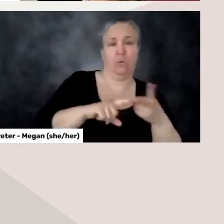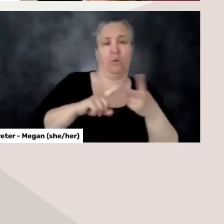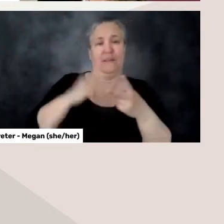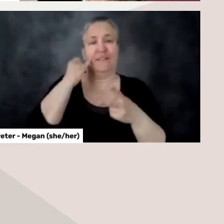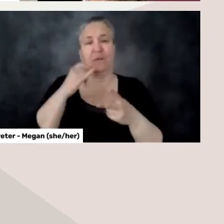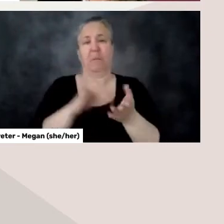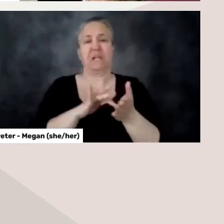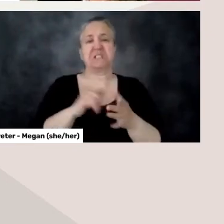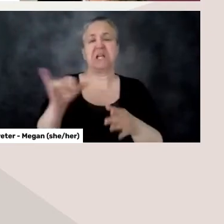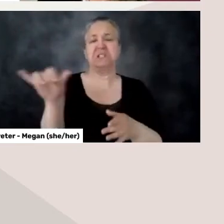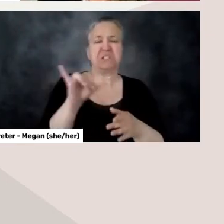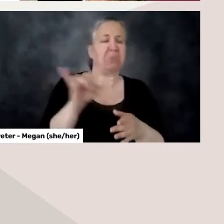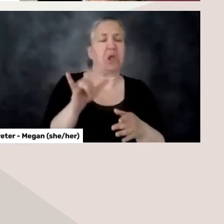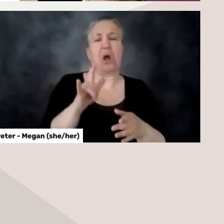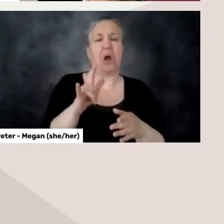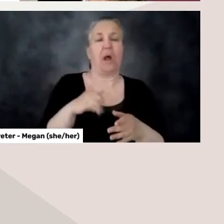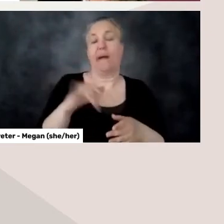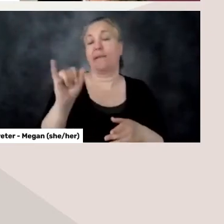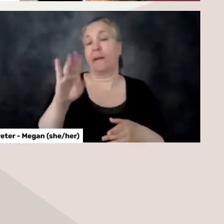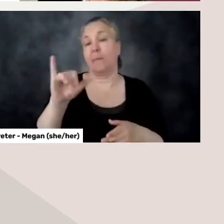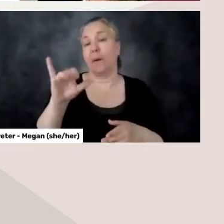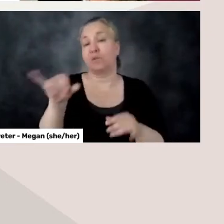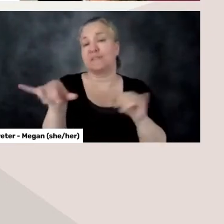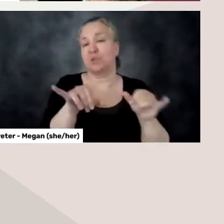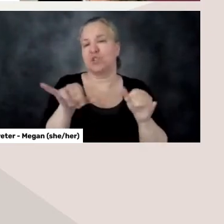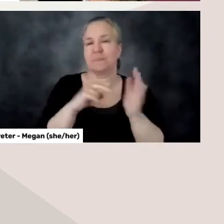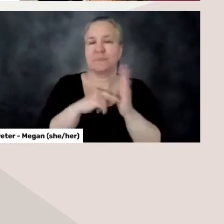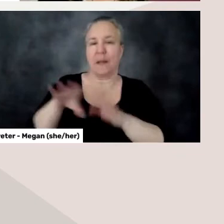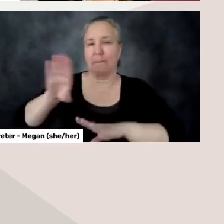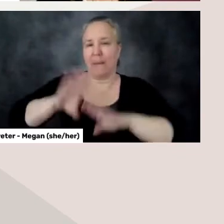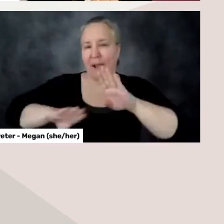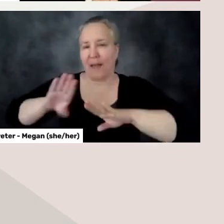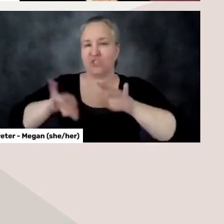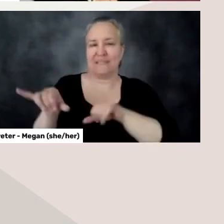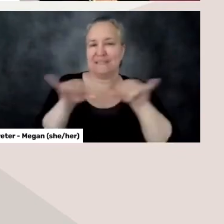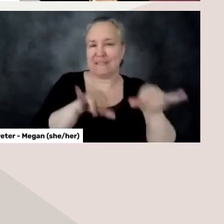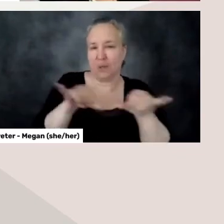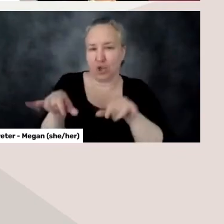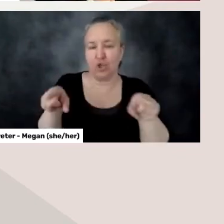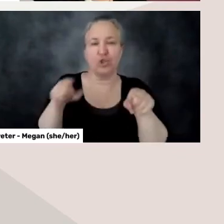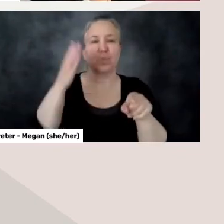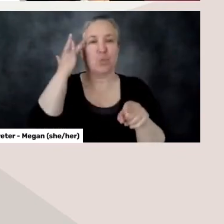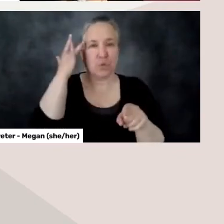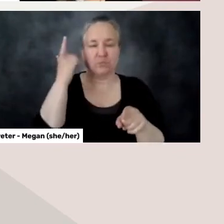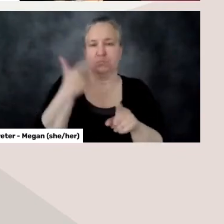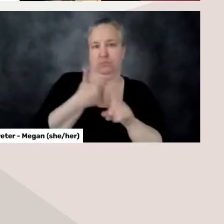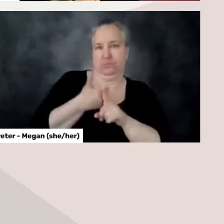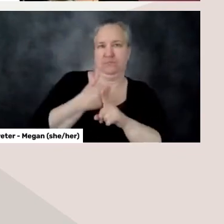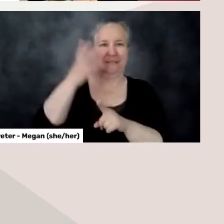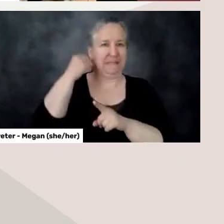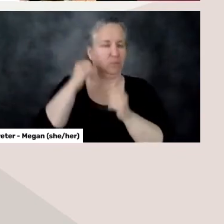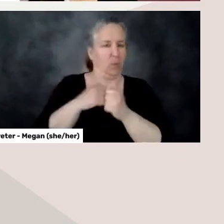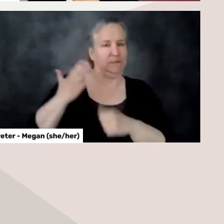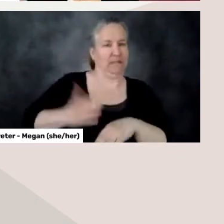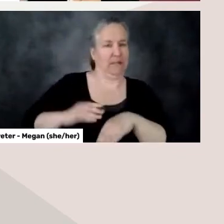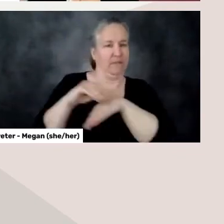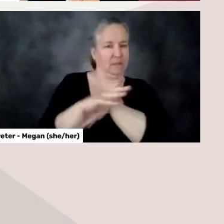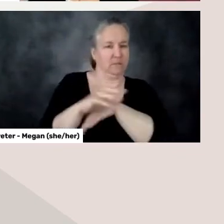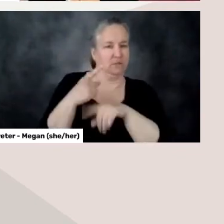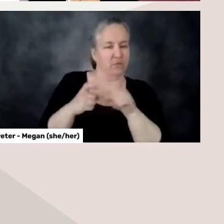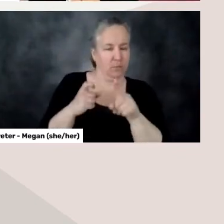similar medicine like a biosimilar, which is biologically similar, because she's experiencing more side effects